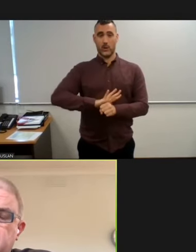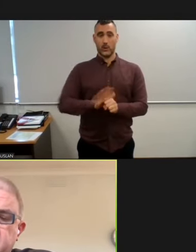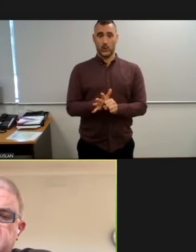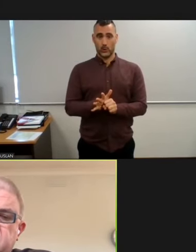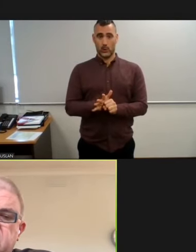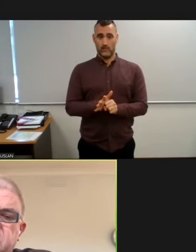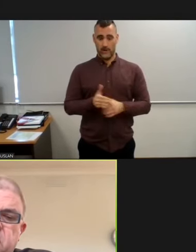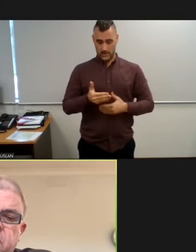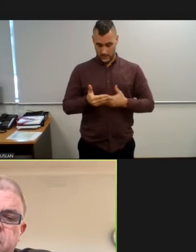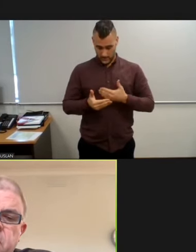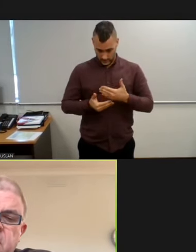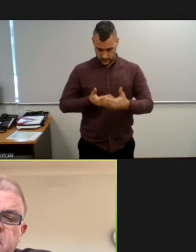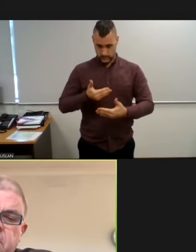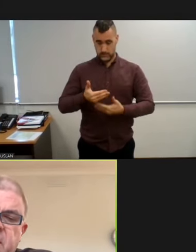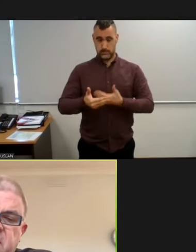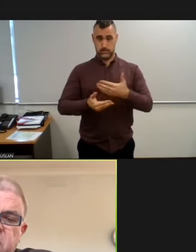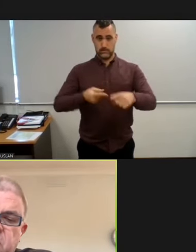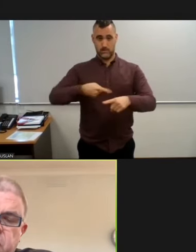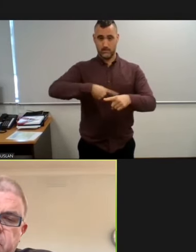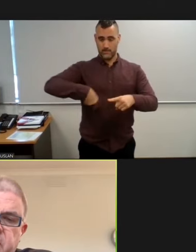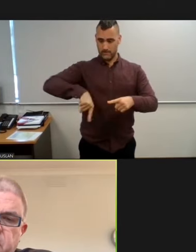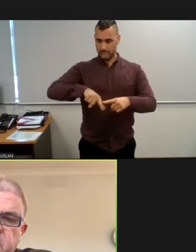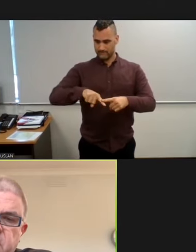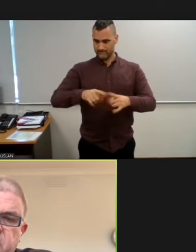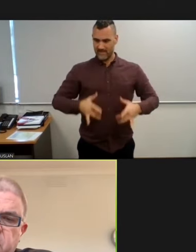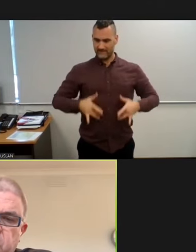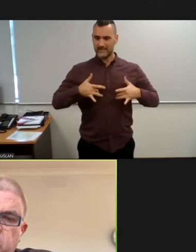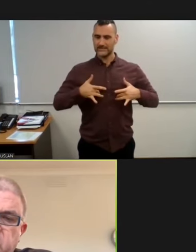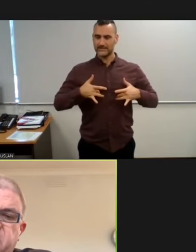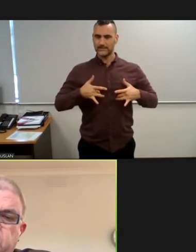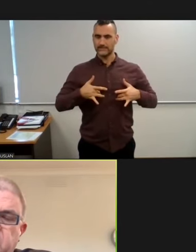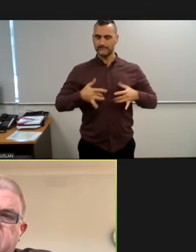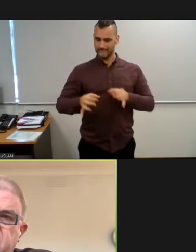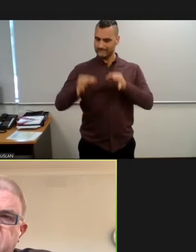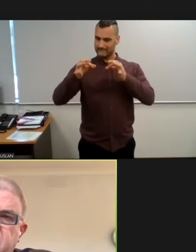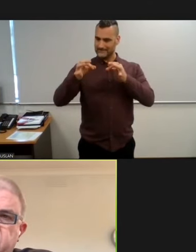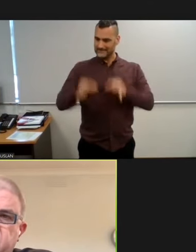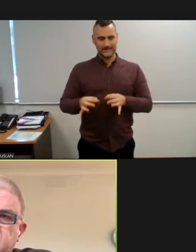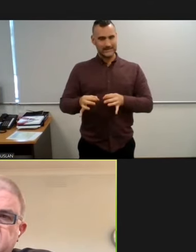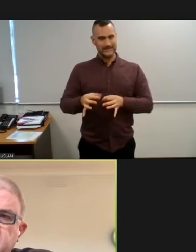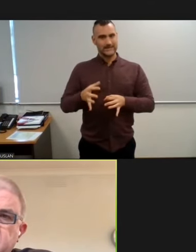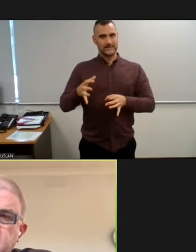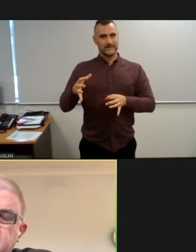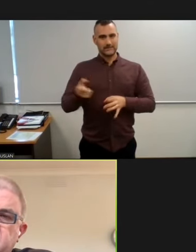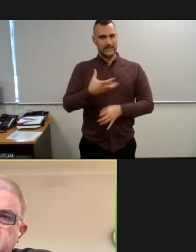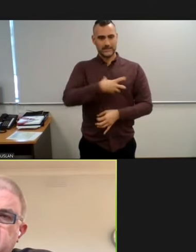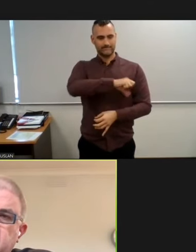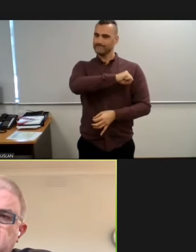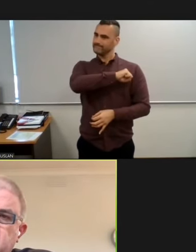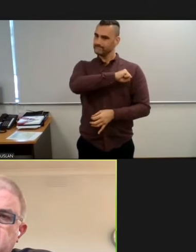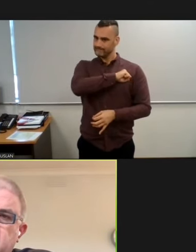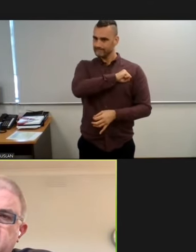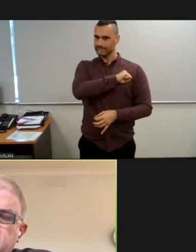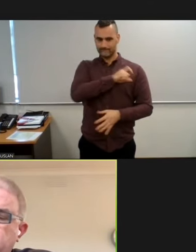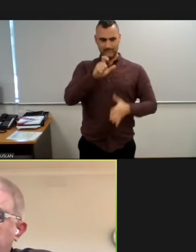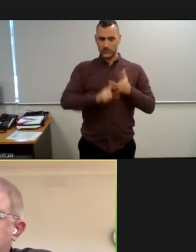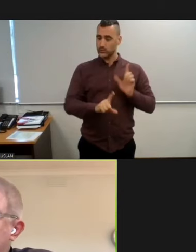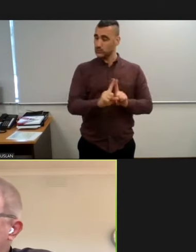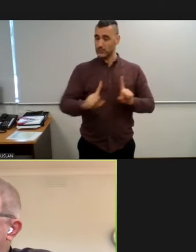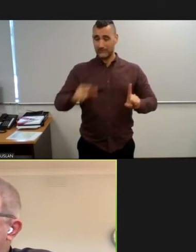committed collectively to making sure that we do whatever we can to prevent the transmission